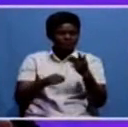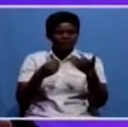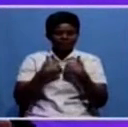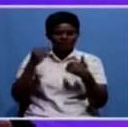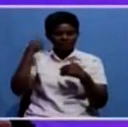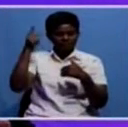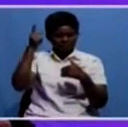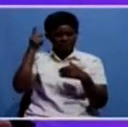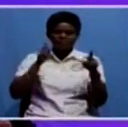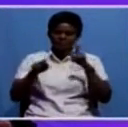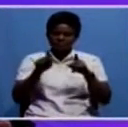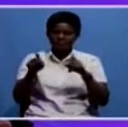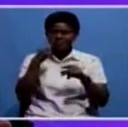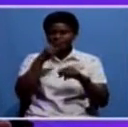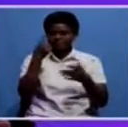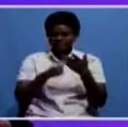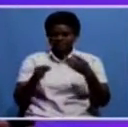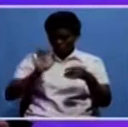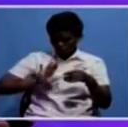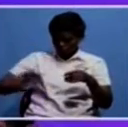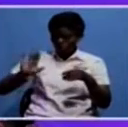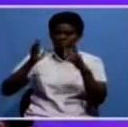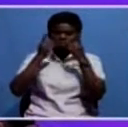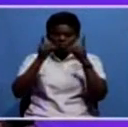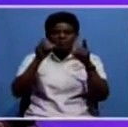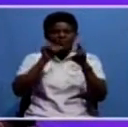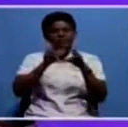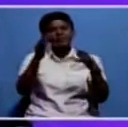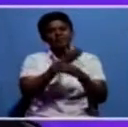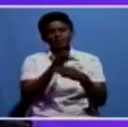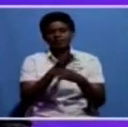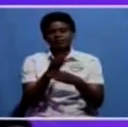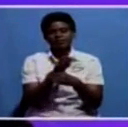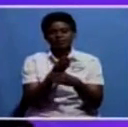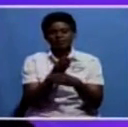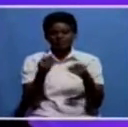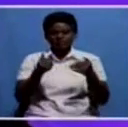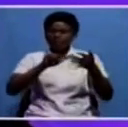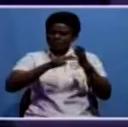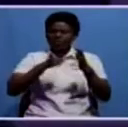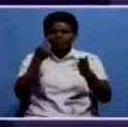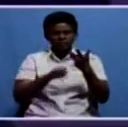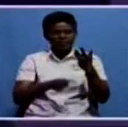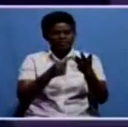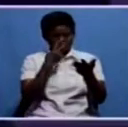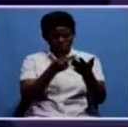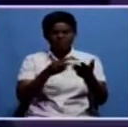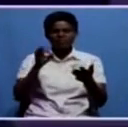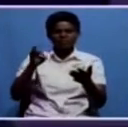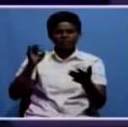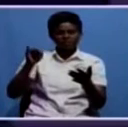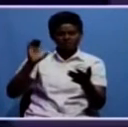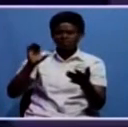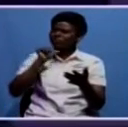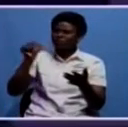politically exposed people who, by their declaration, are in business anyway. So the point is that, look, the FIC was not created